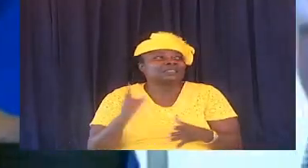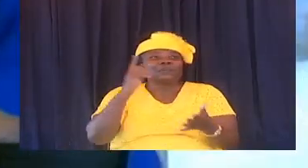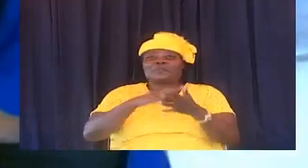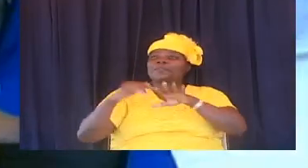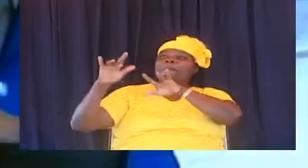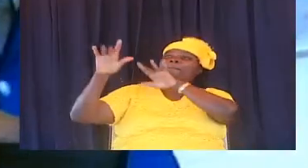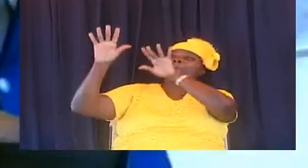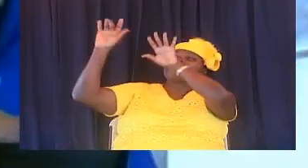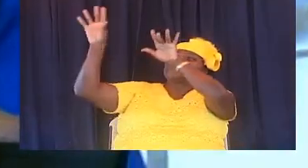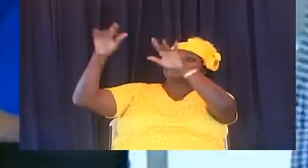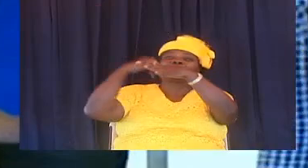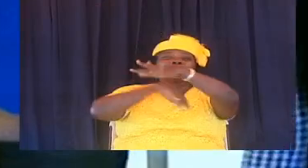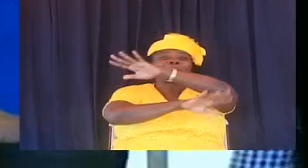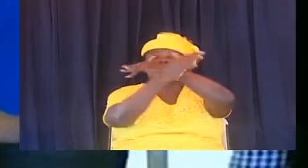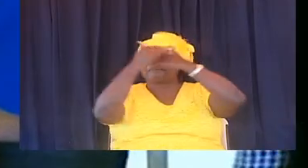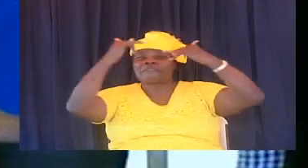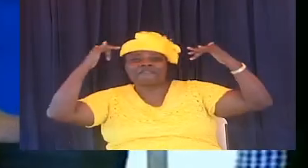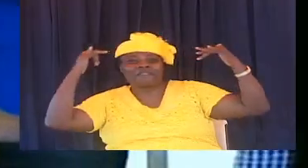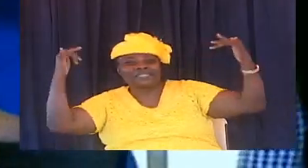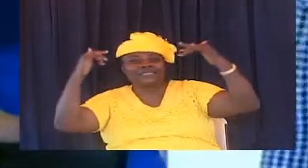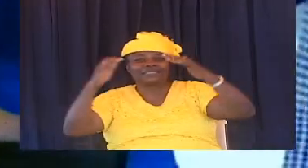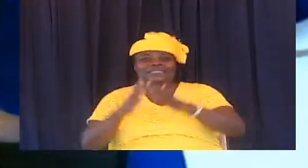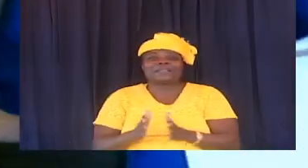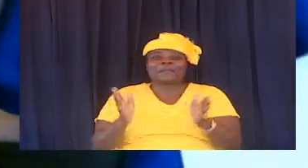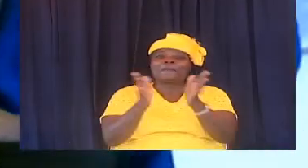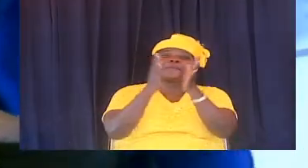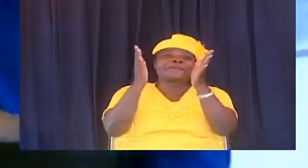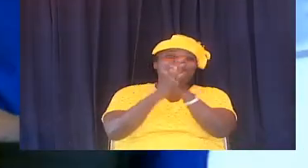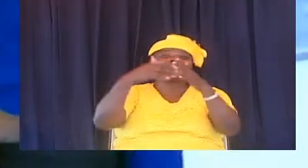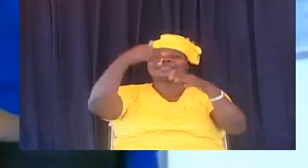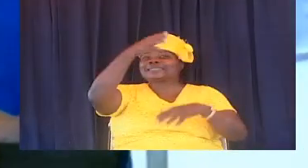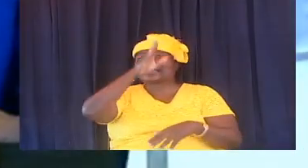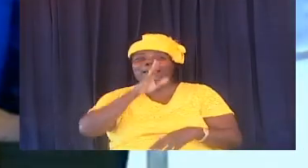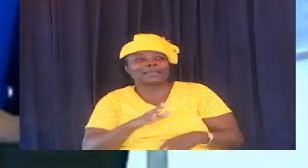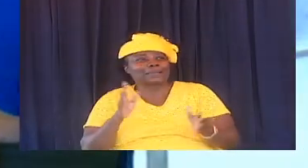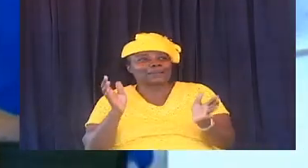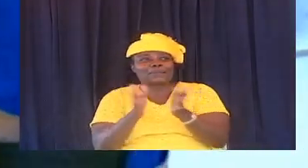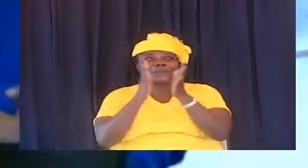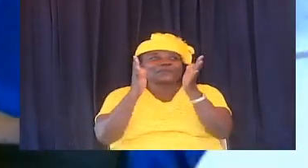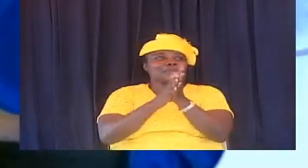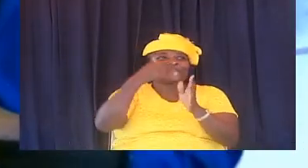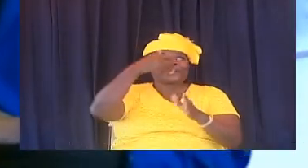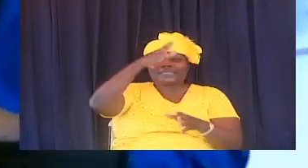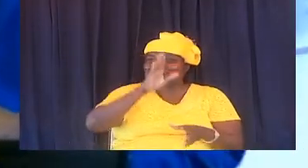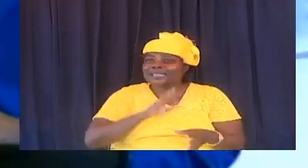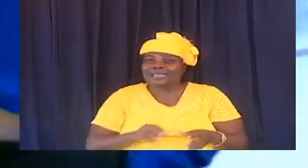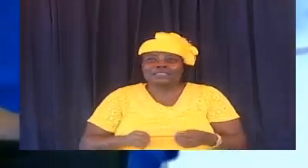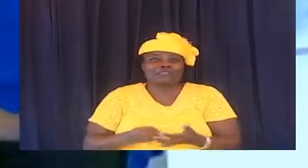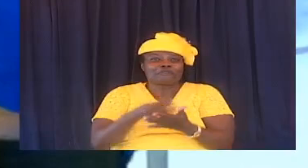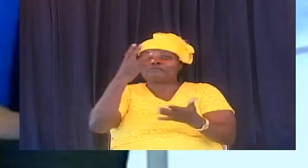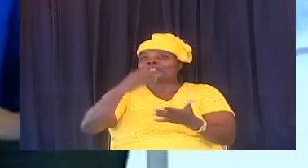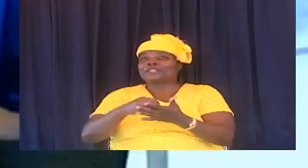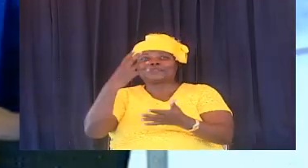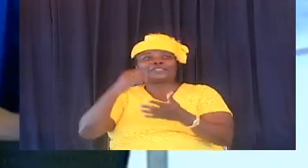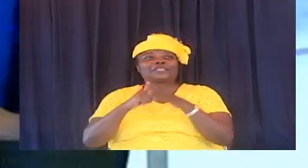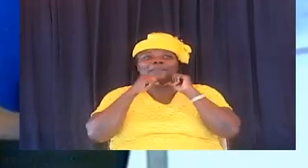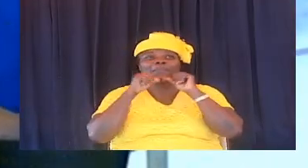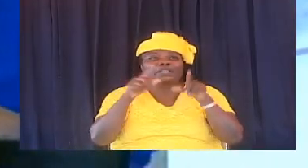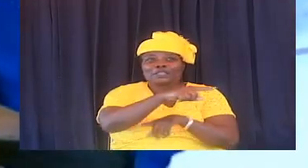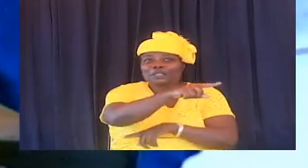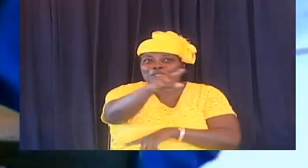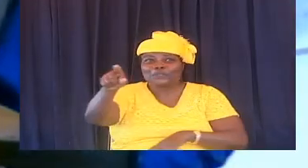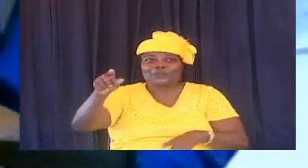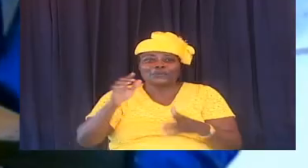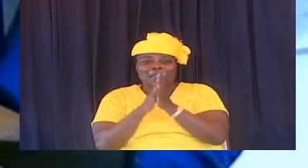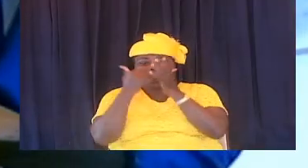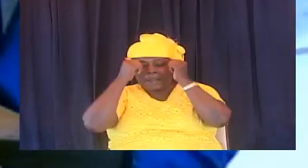mercies are forever. Hallelujah. Praise God. Praise God. God richly bless you if you're able. You